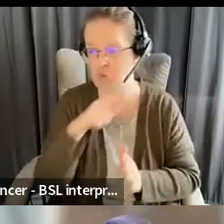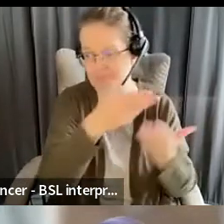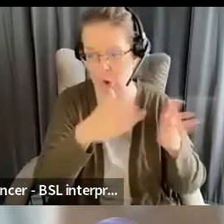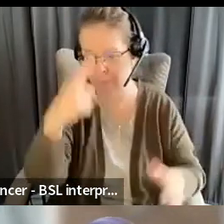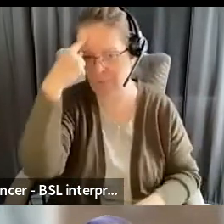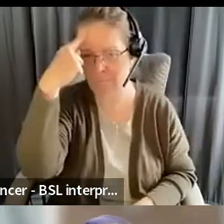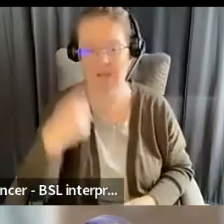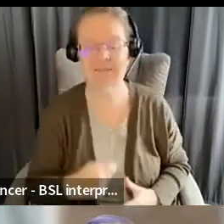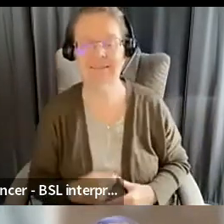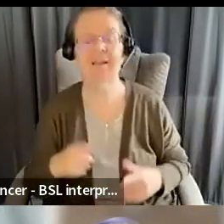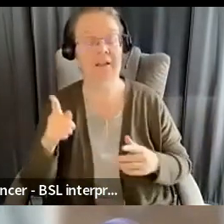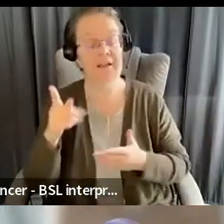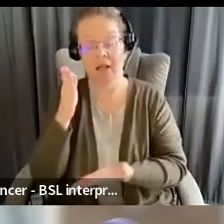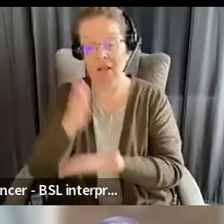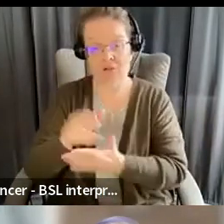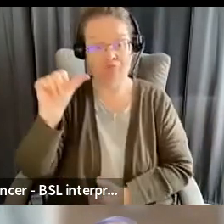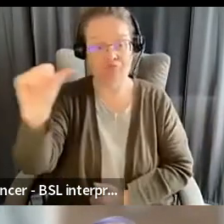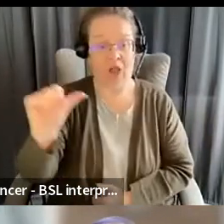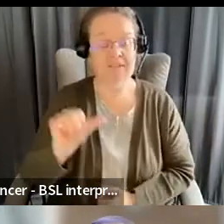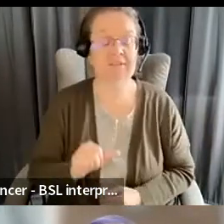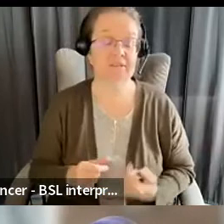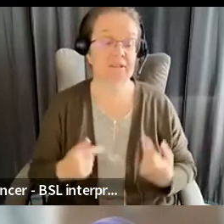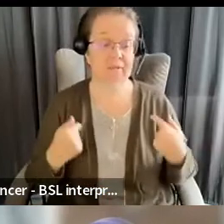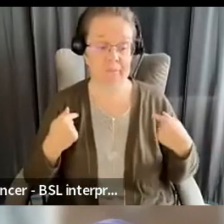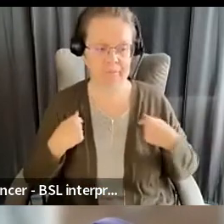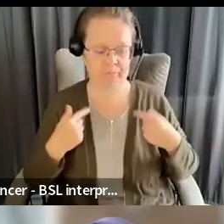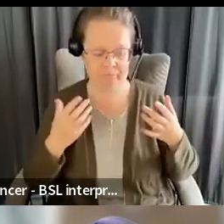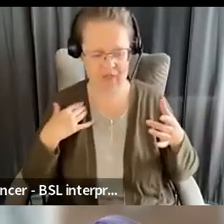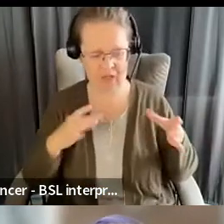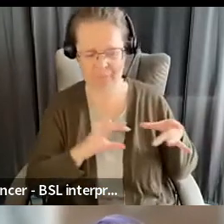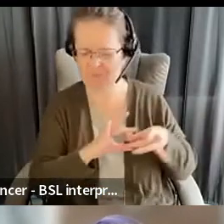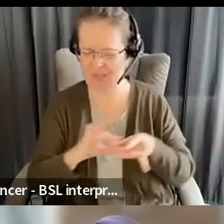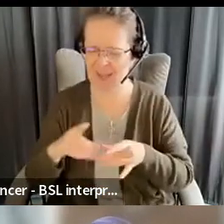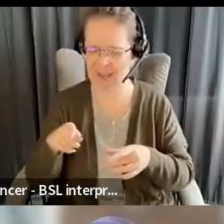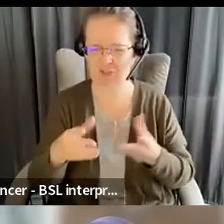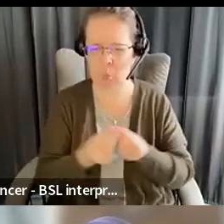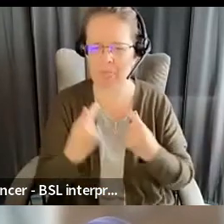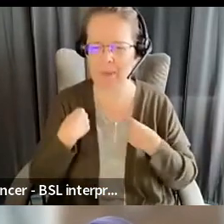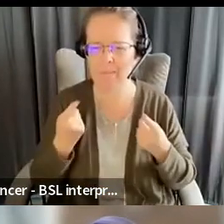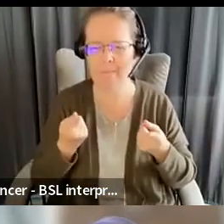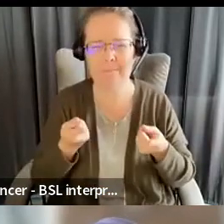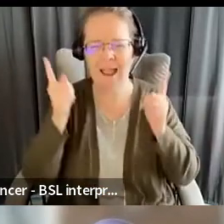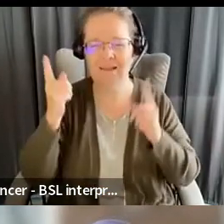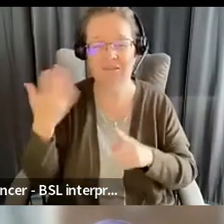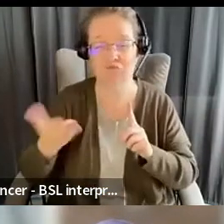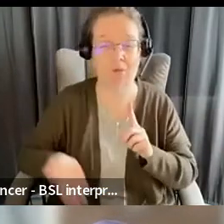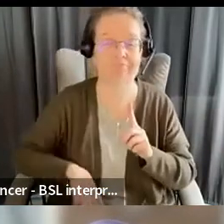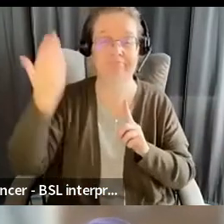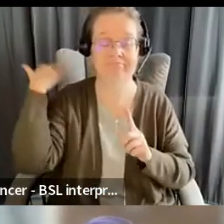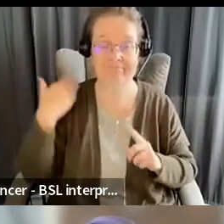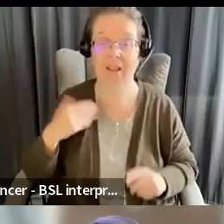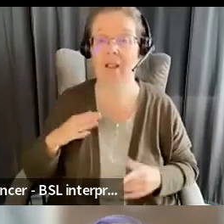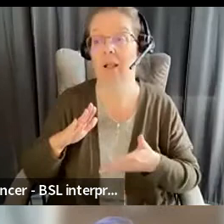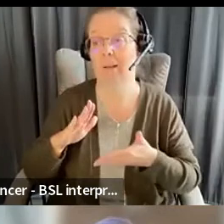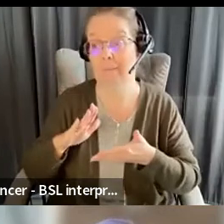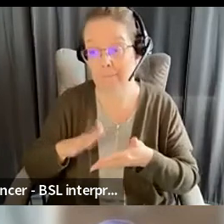actually sort of I had sort of links with my manager sort of years ago, and actually it was